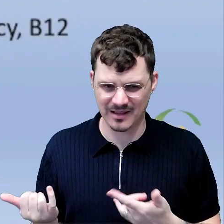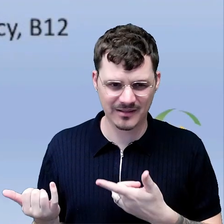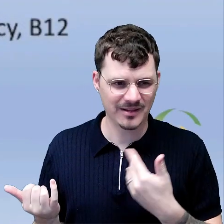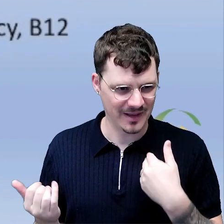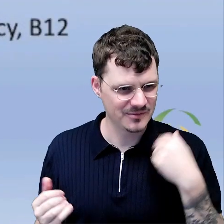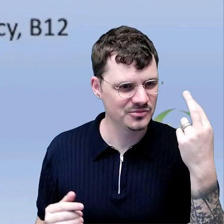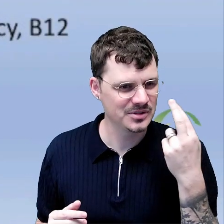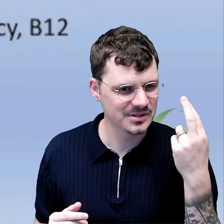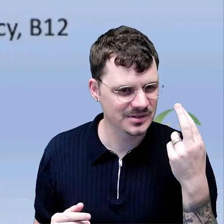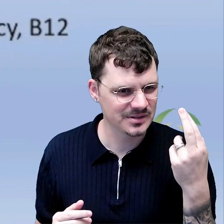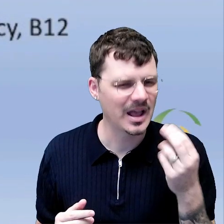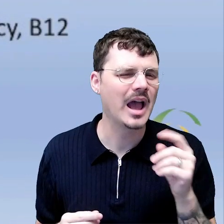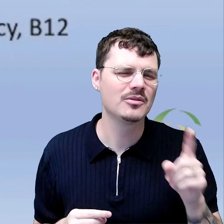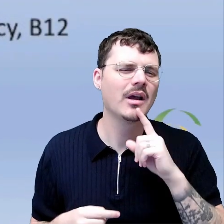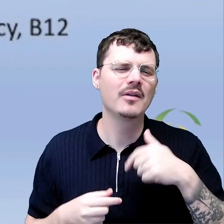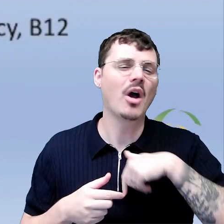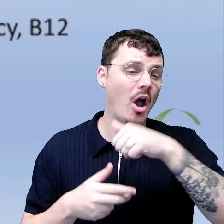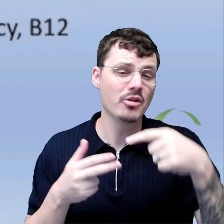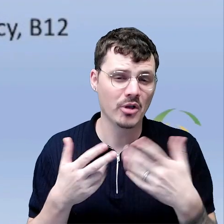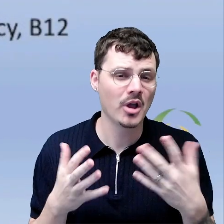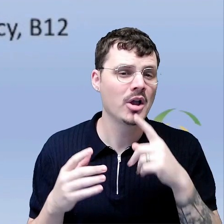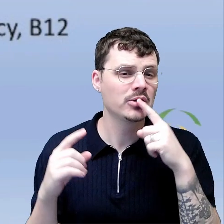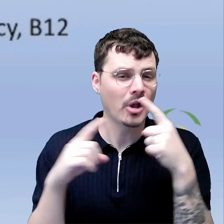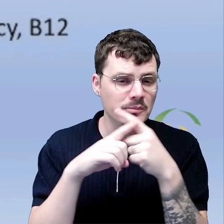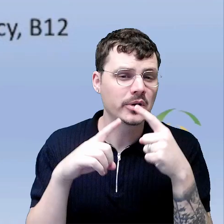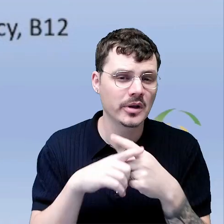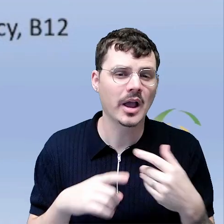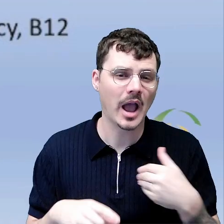And he had a bunch of complications of this.